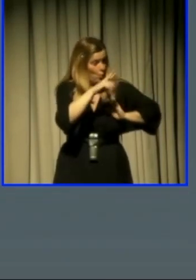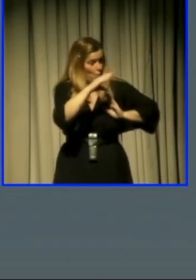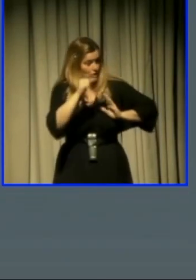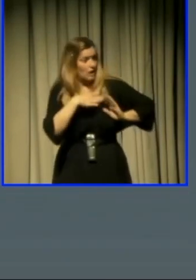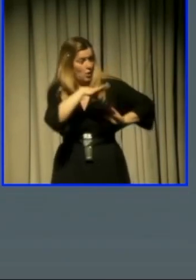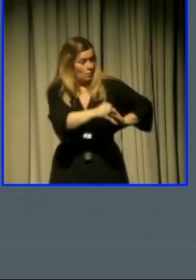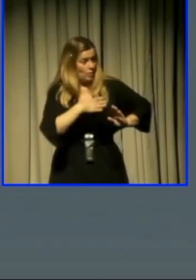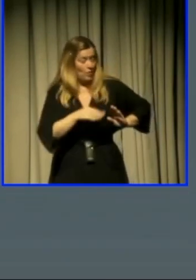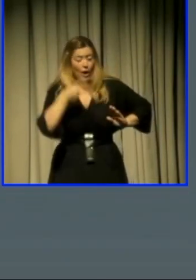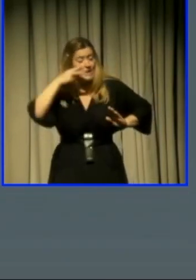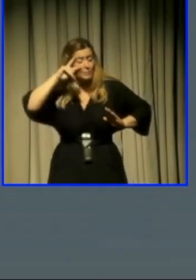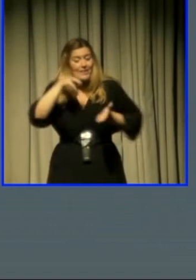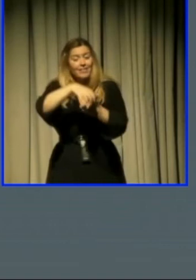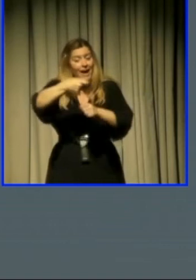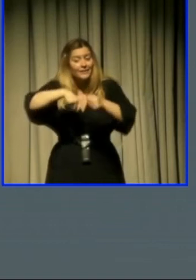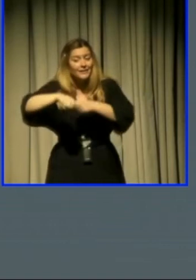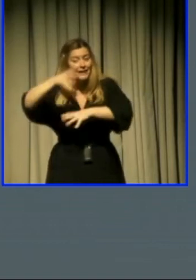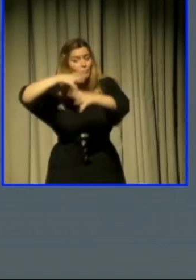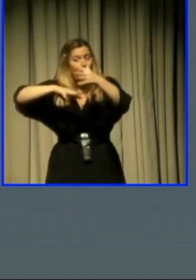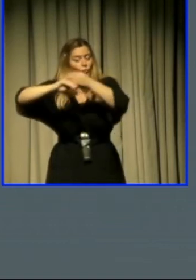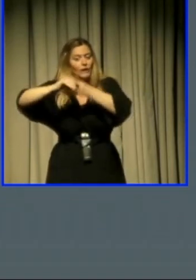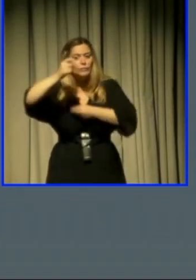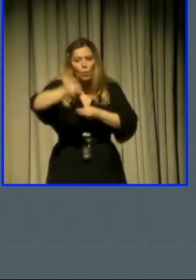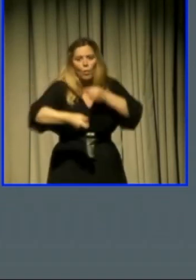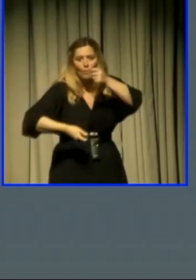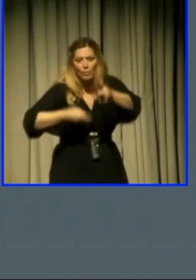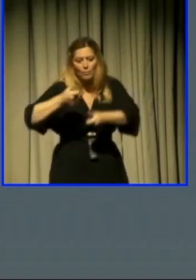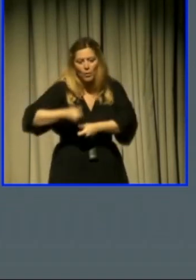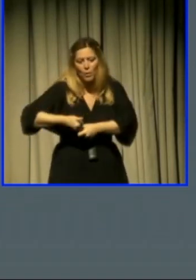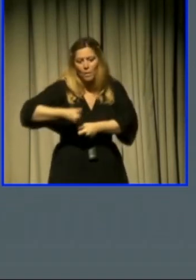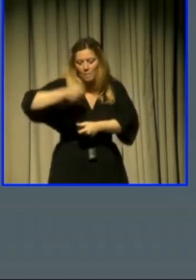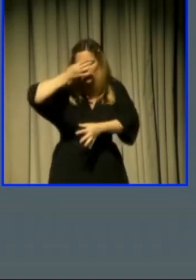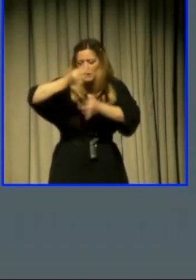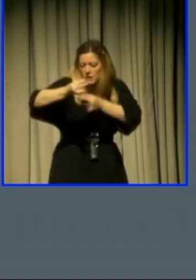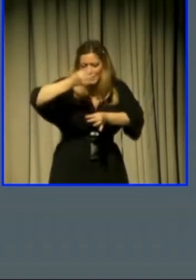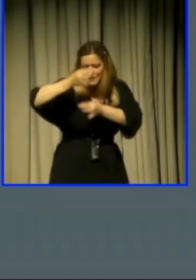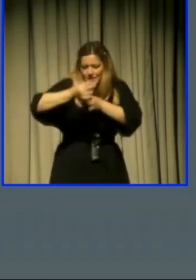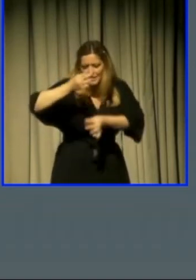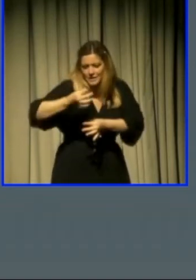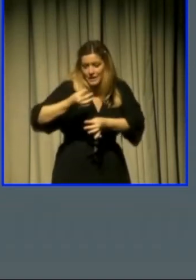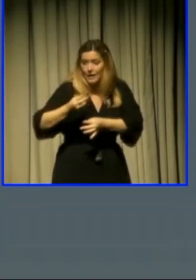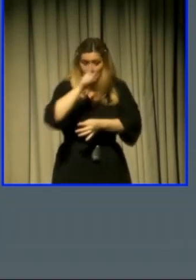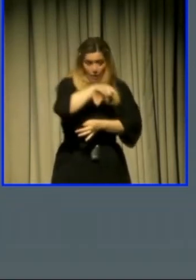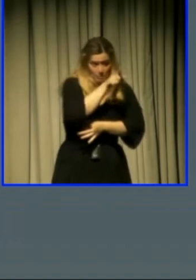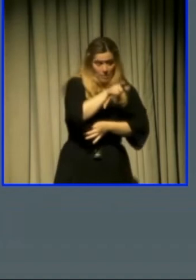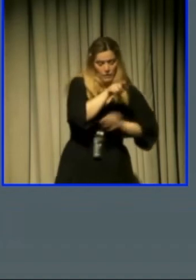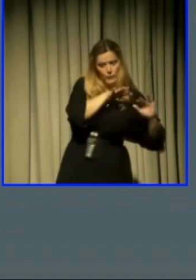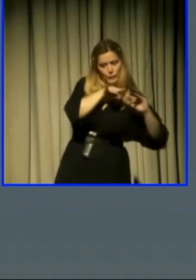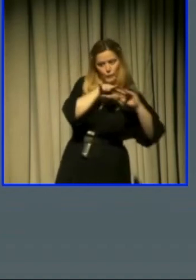more sophisticated and more immersive as well. So on that same note as what I